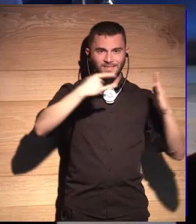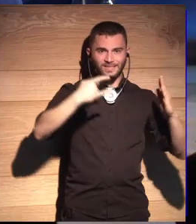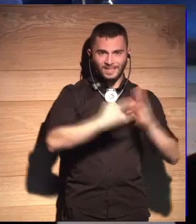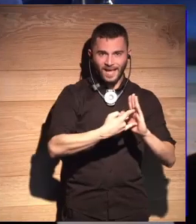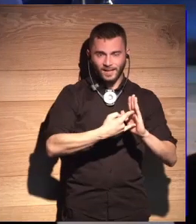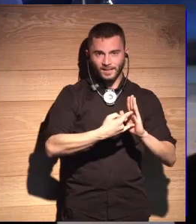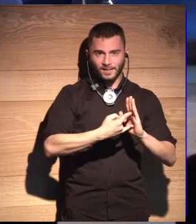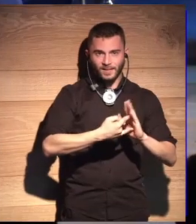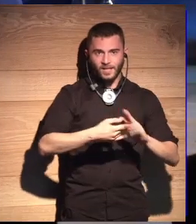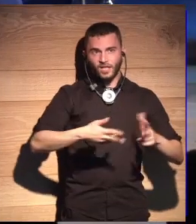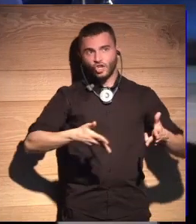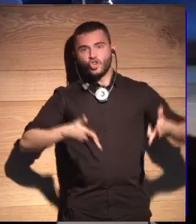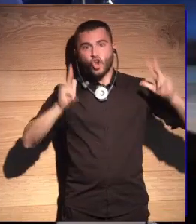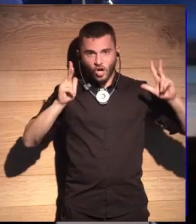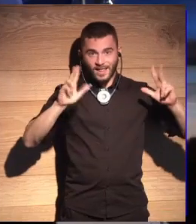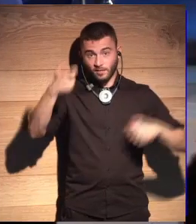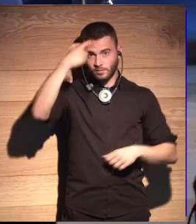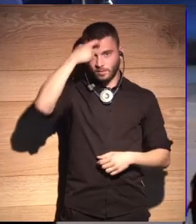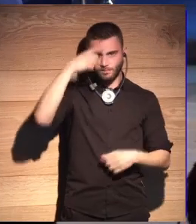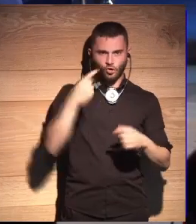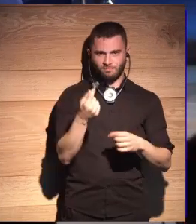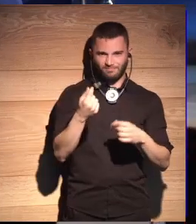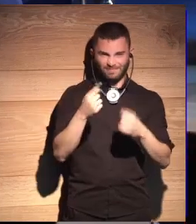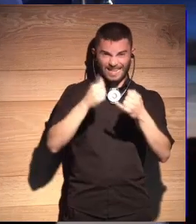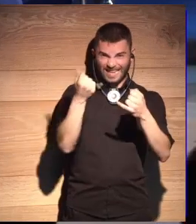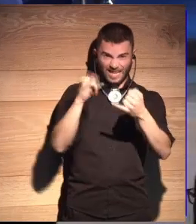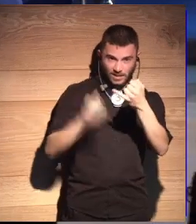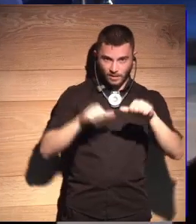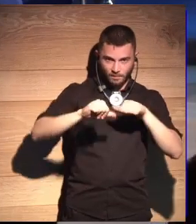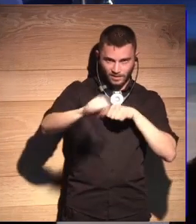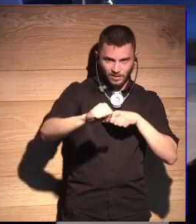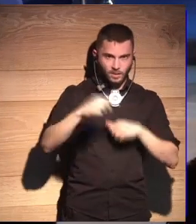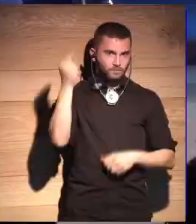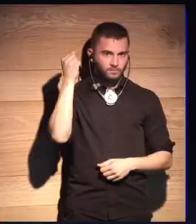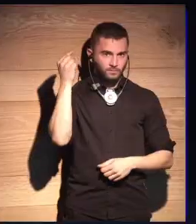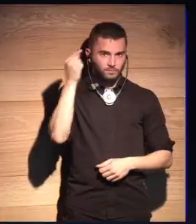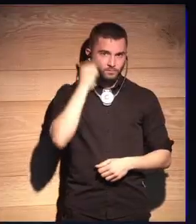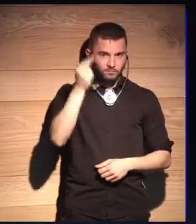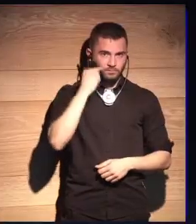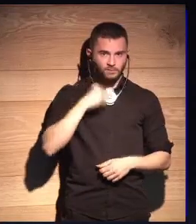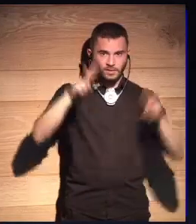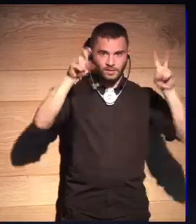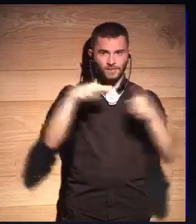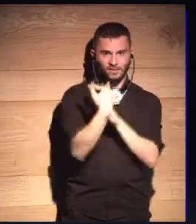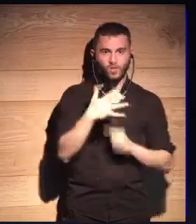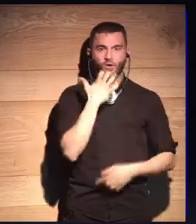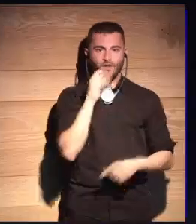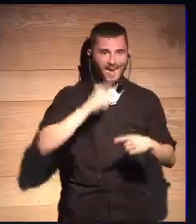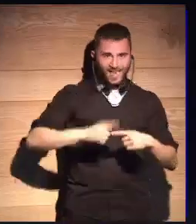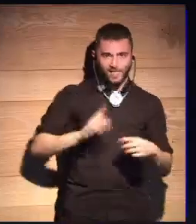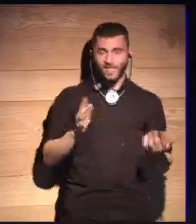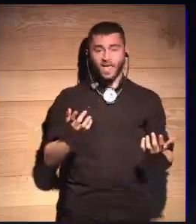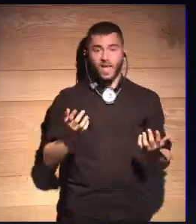of technocrats, a concept that we have seen for years during the crisis. About, for example, with Greece, they spoke